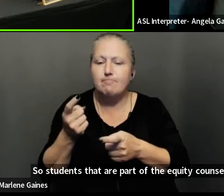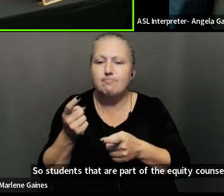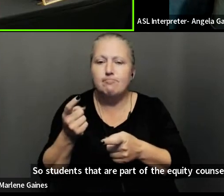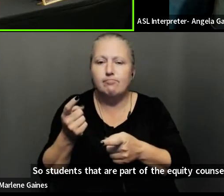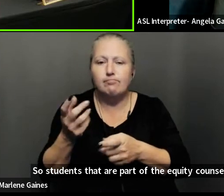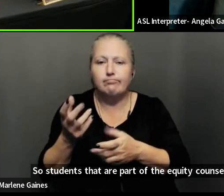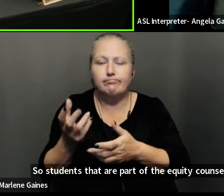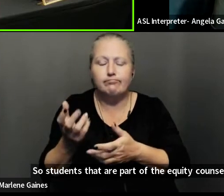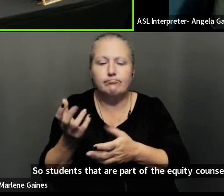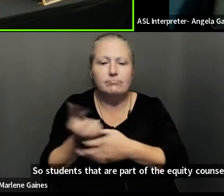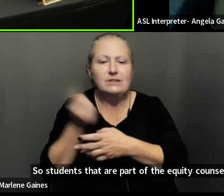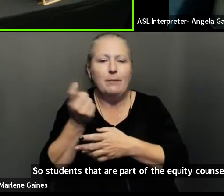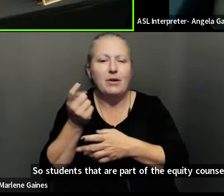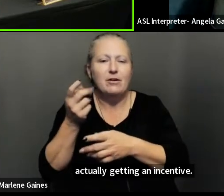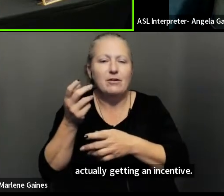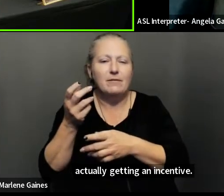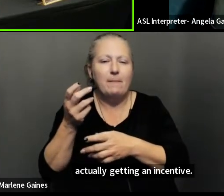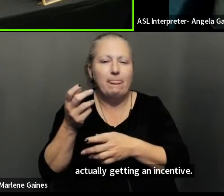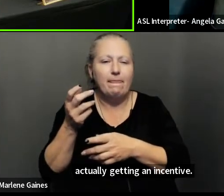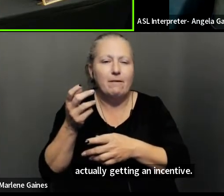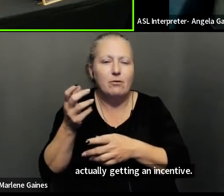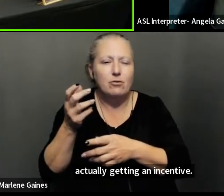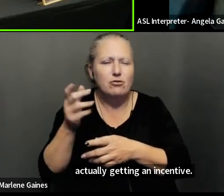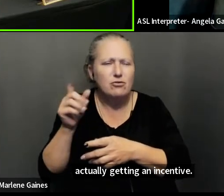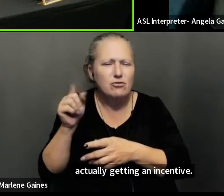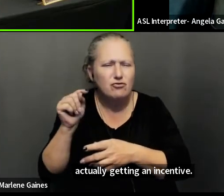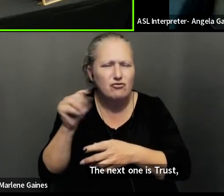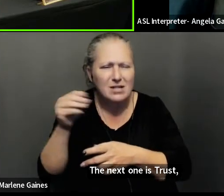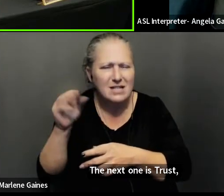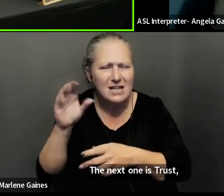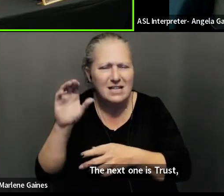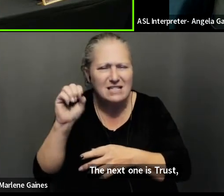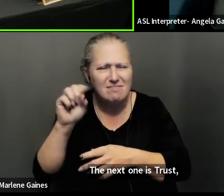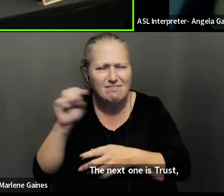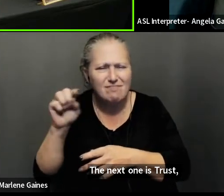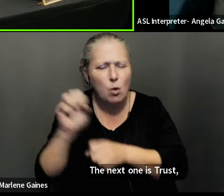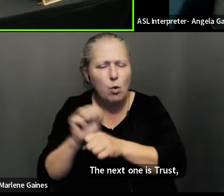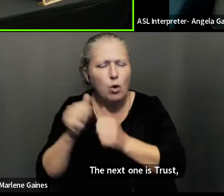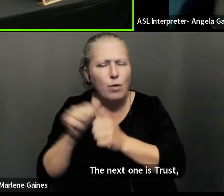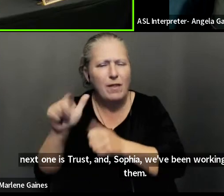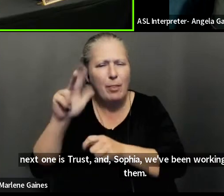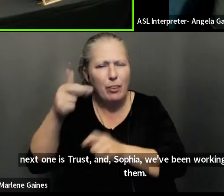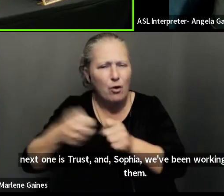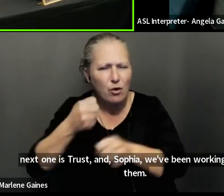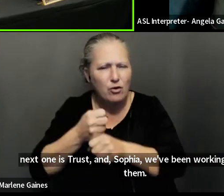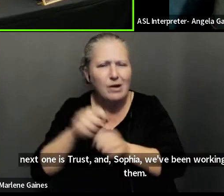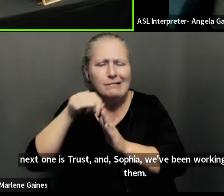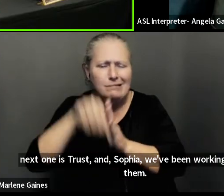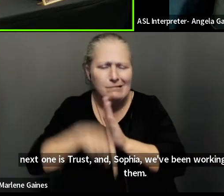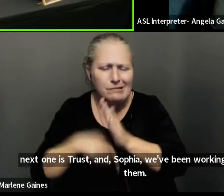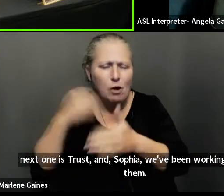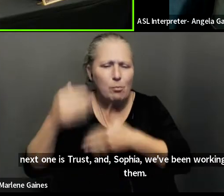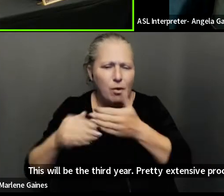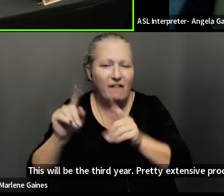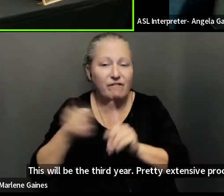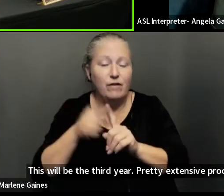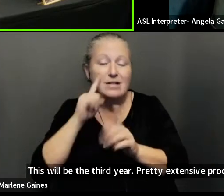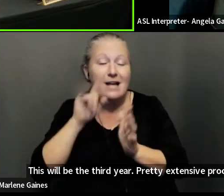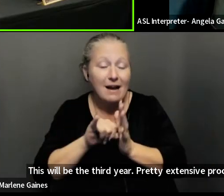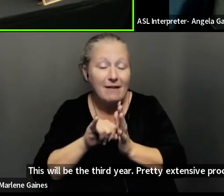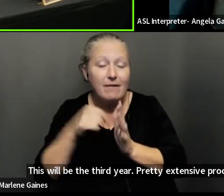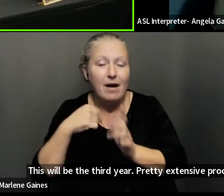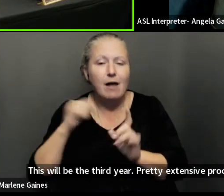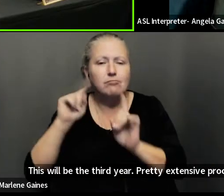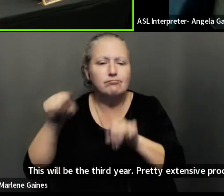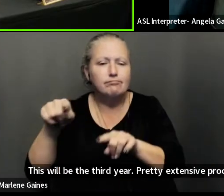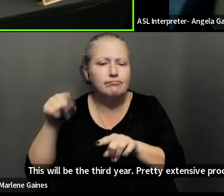one is Trust and Saphir. We've been working with them. This will be the 3rd year. Pretty extensive process. When we first identified them, we went out